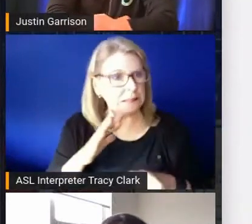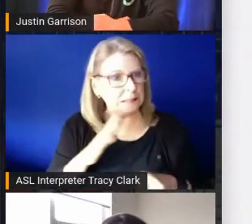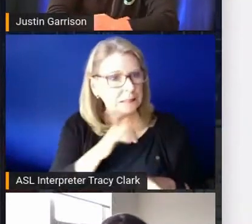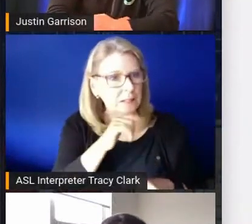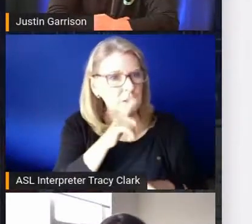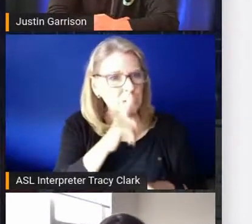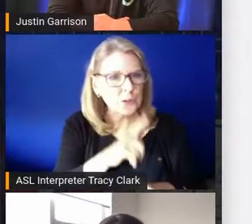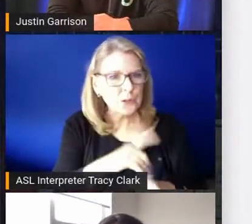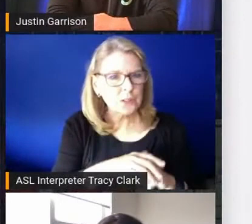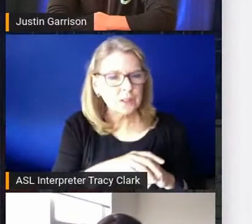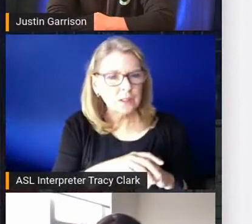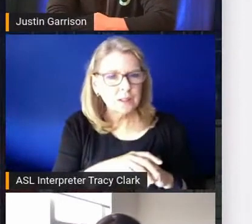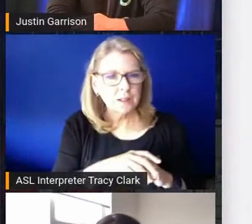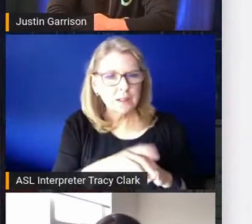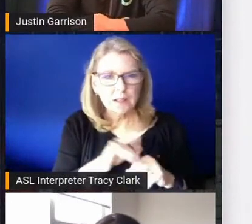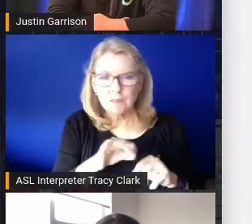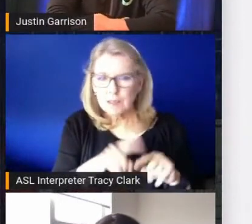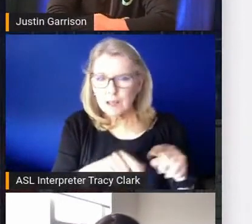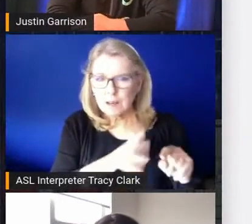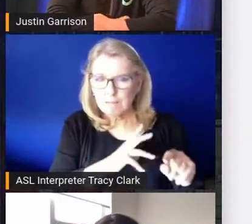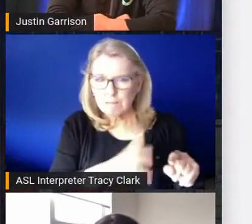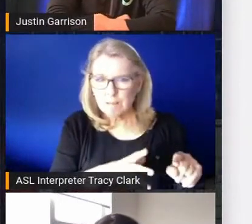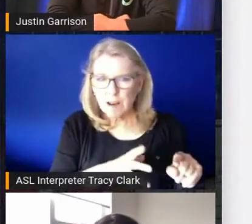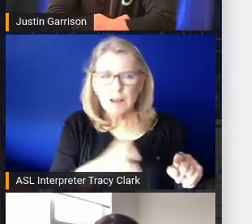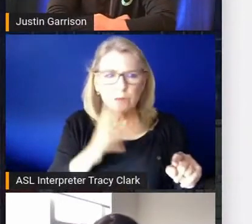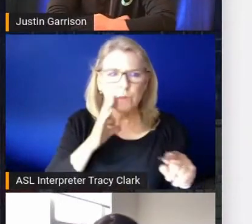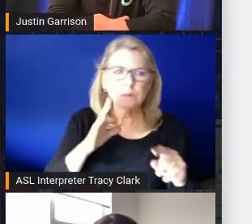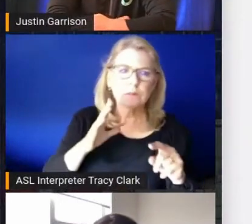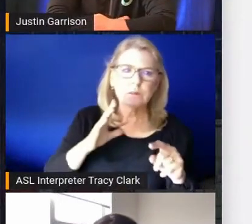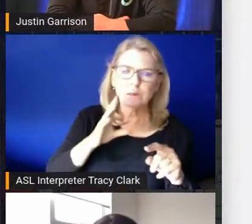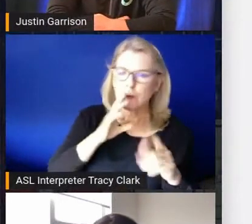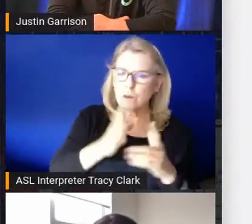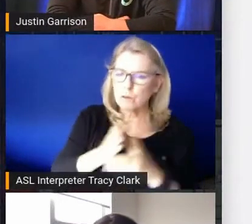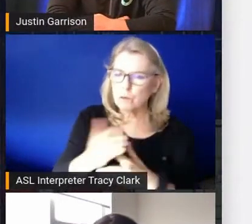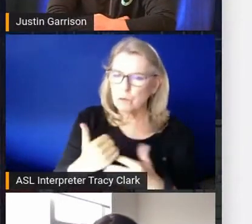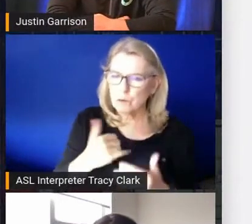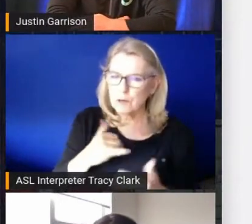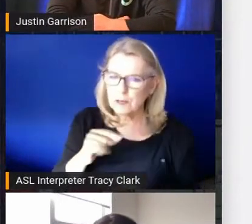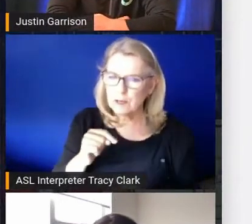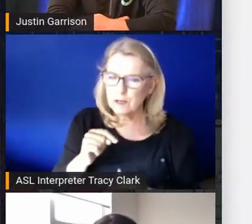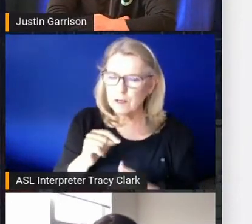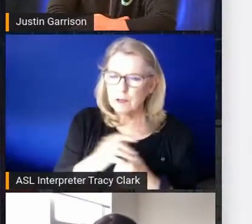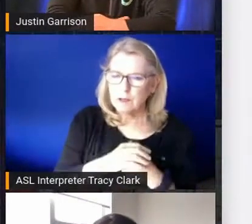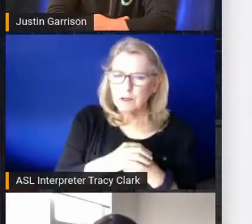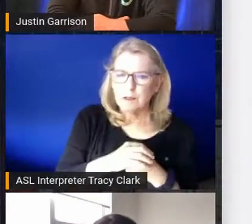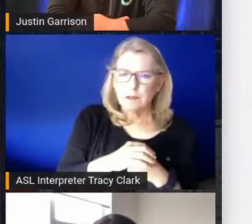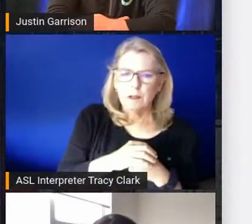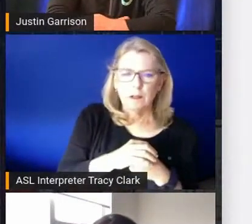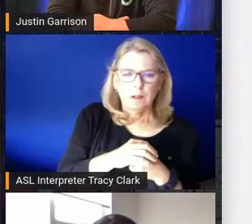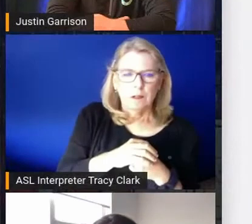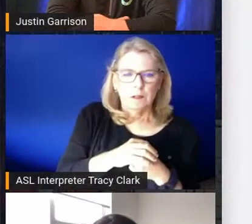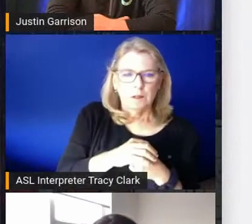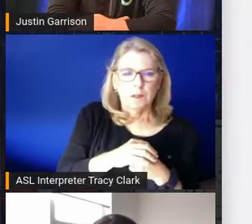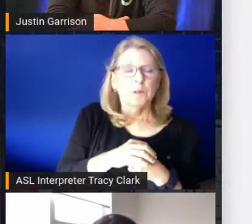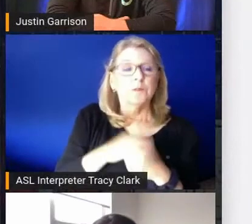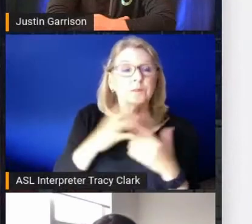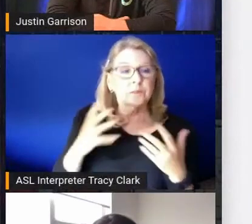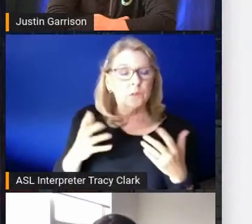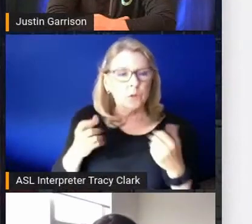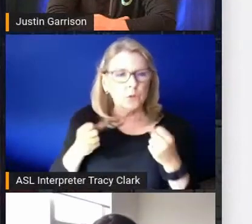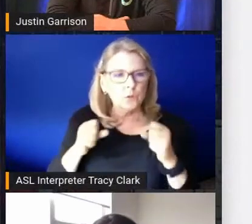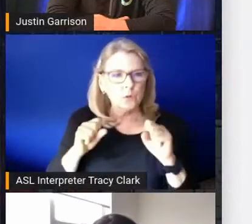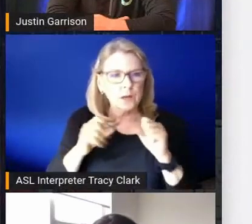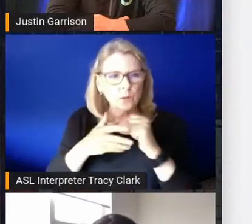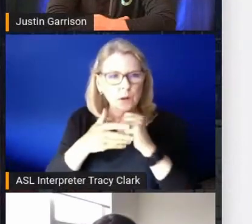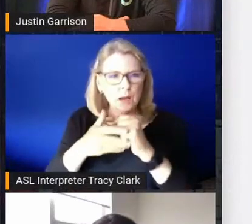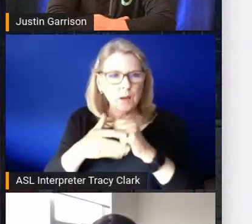it's video, that's fine. We'll talk through it. Yeah. Okay. Sounds good. Let me know if it's not visible. So to try out the EKS Connector,